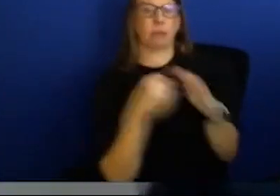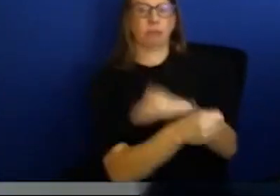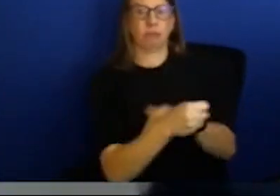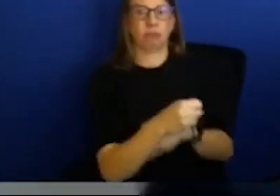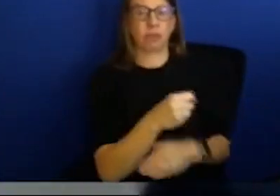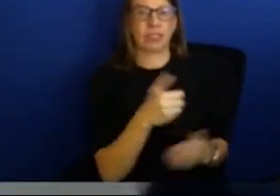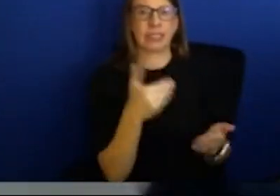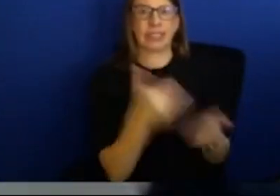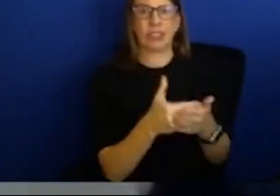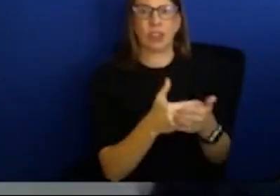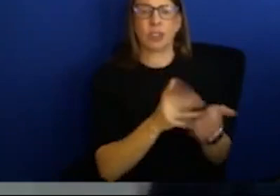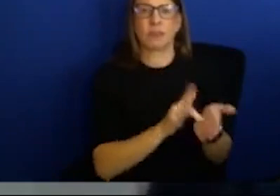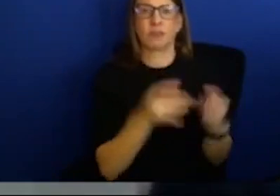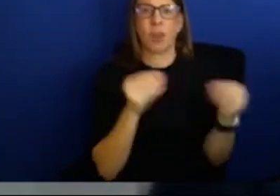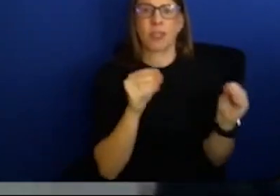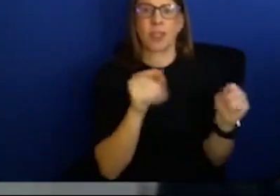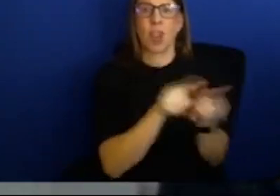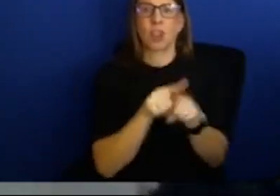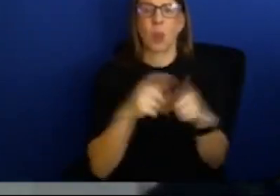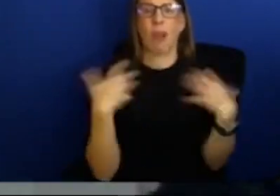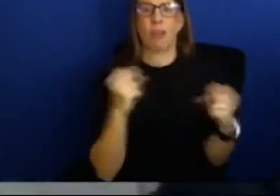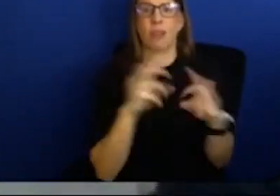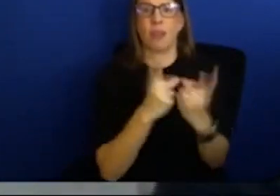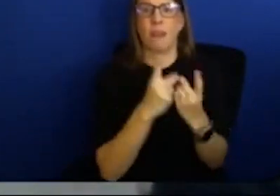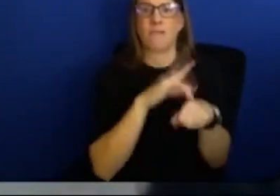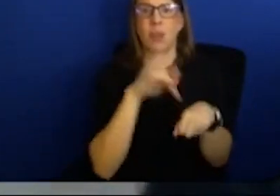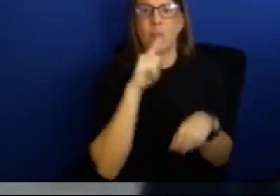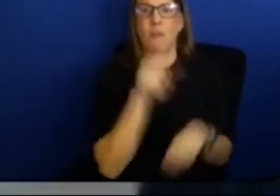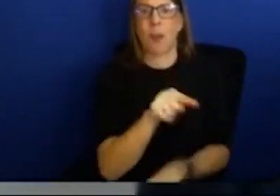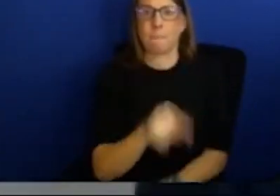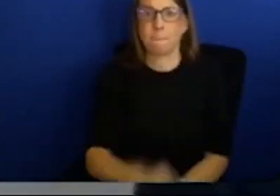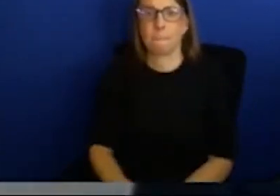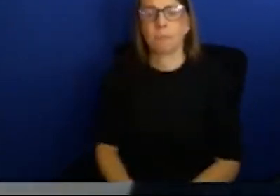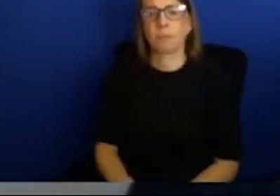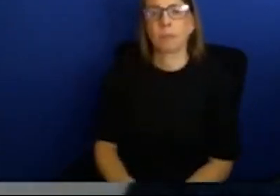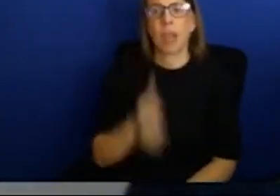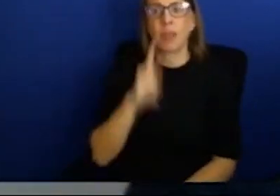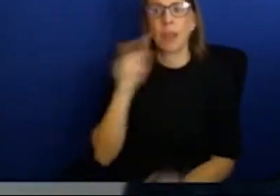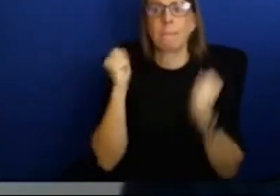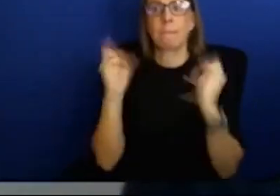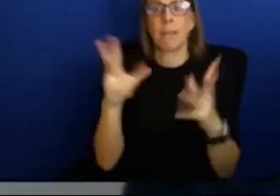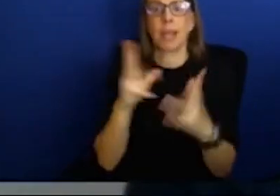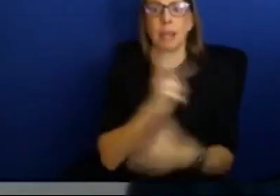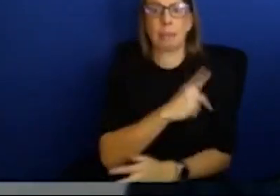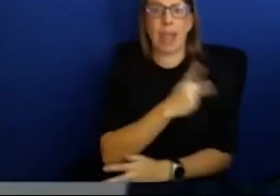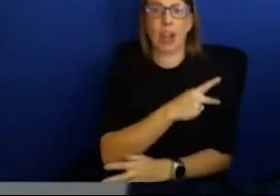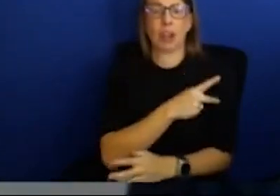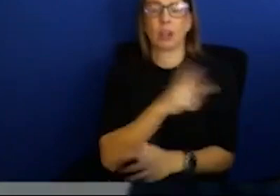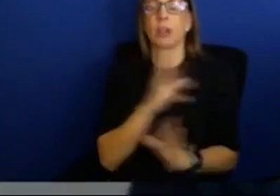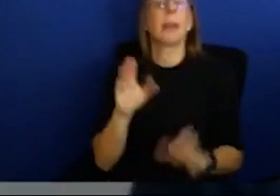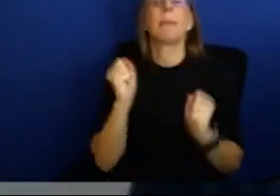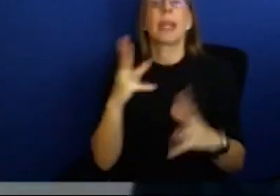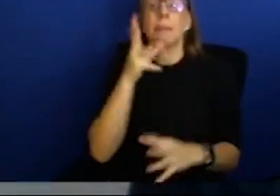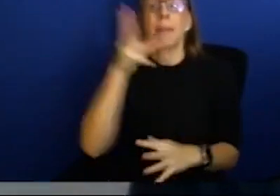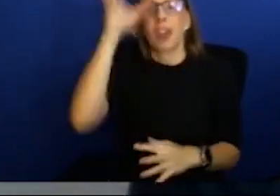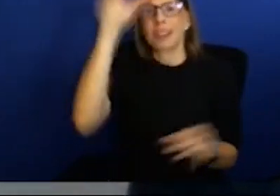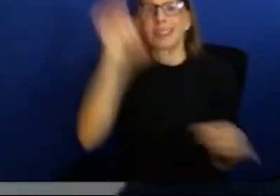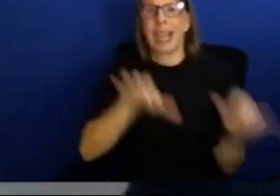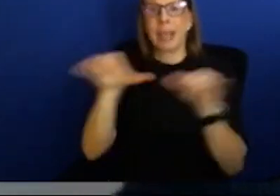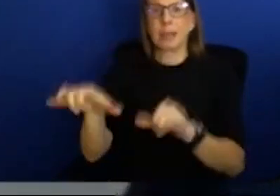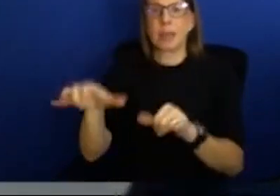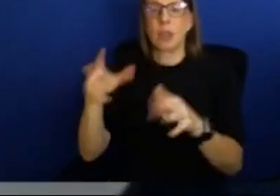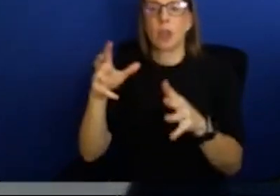pharmacy or public health department that will have it available for him. I think that a lot of parents are in that position. They really just want to put this pandemic behind